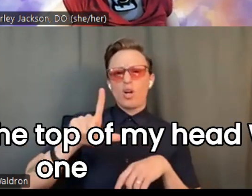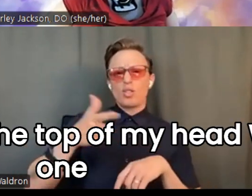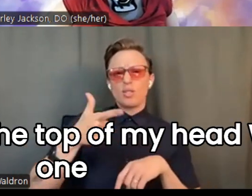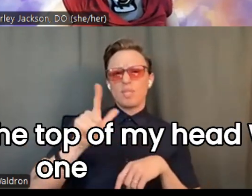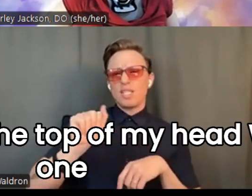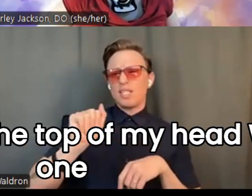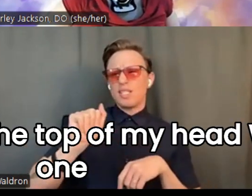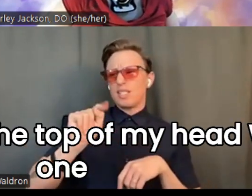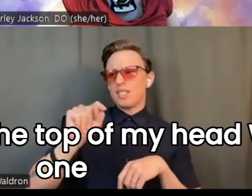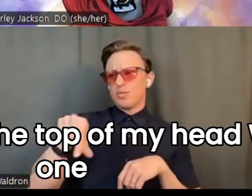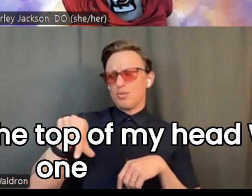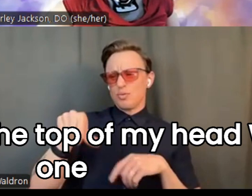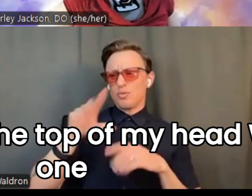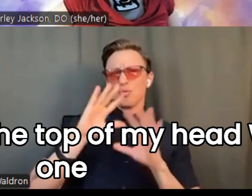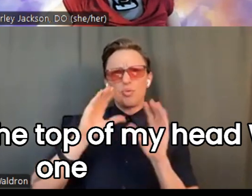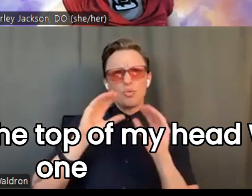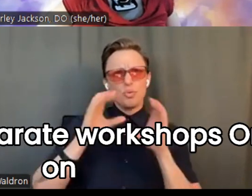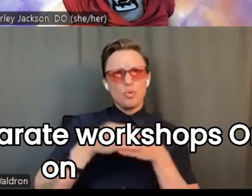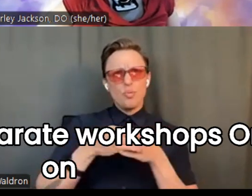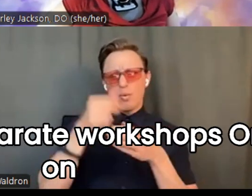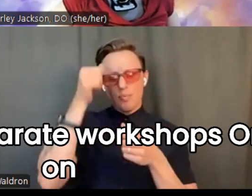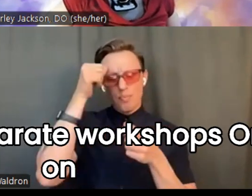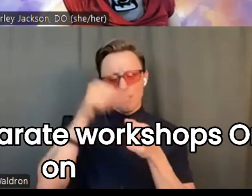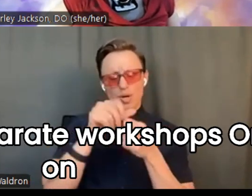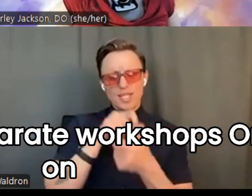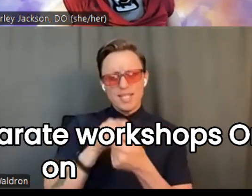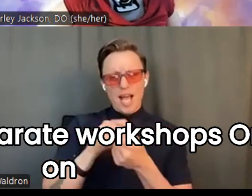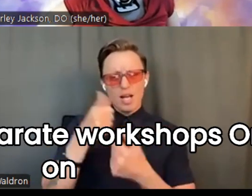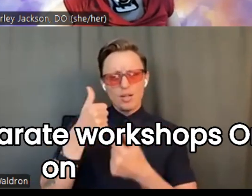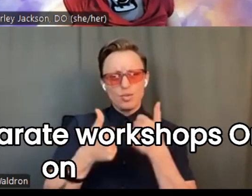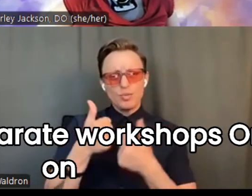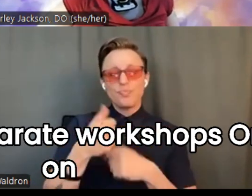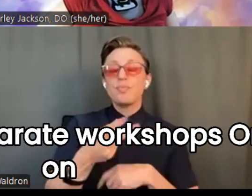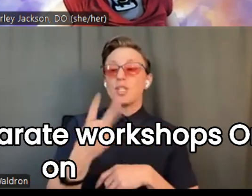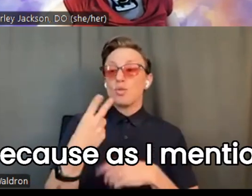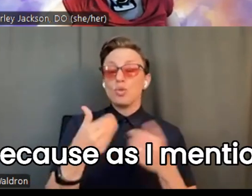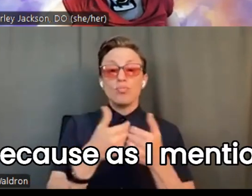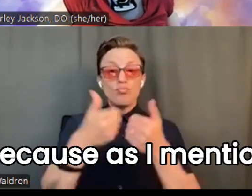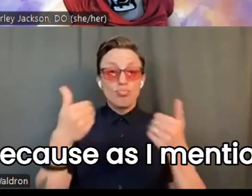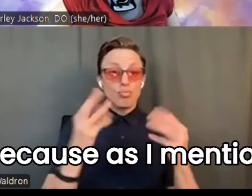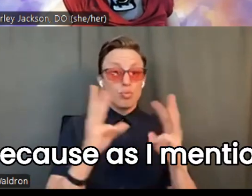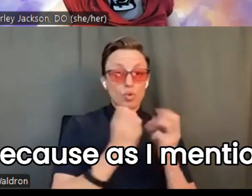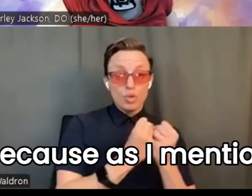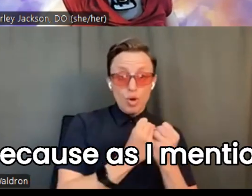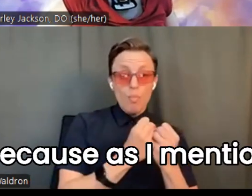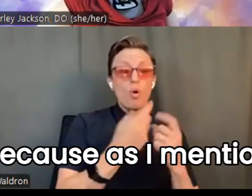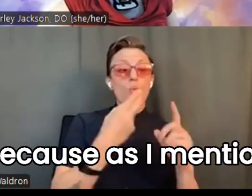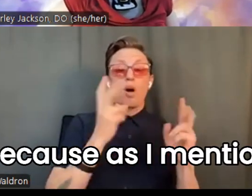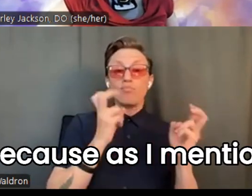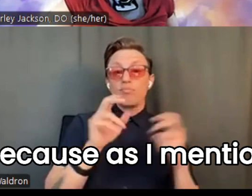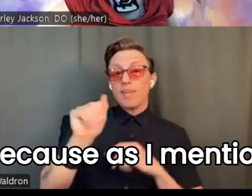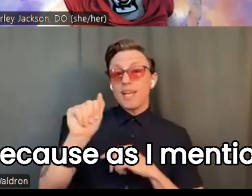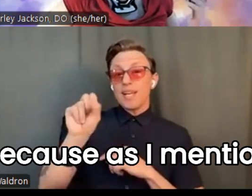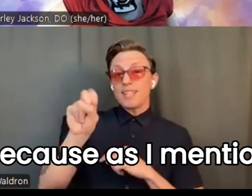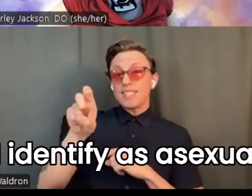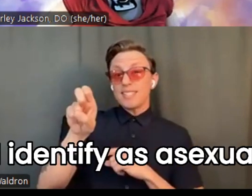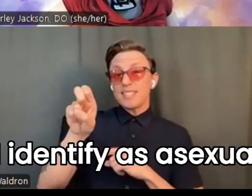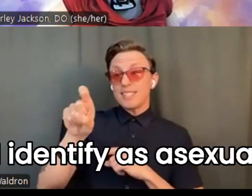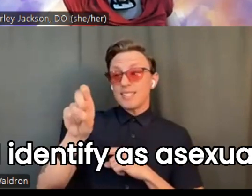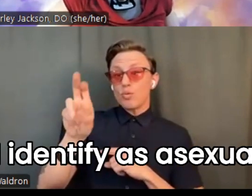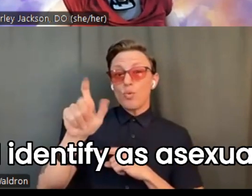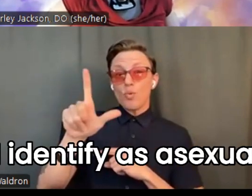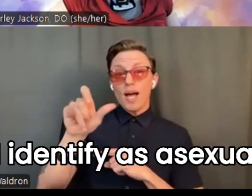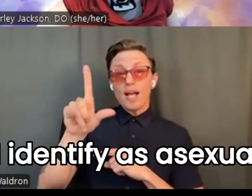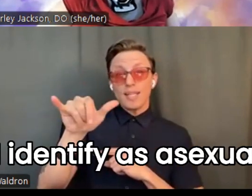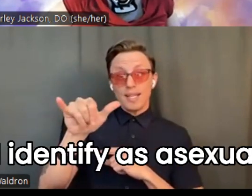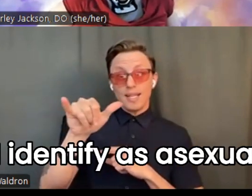remember off the top of my head which one. But I did 2 separate workshops. One was on asexuality, because as I mentioned